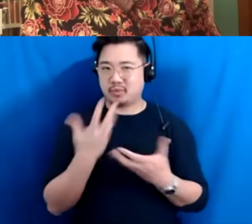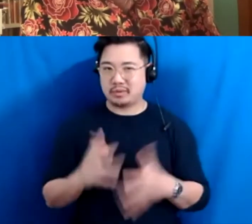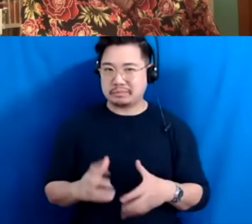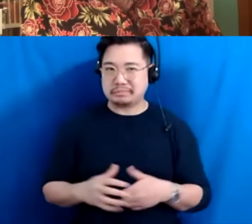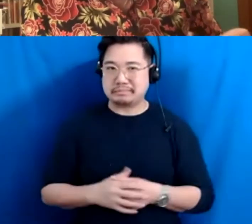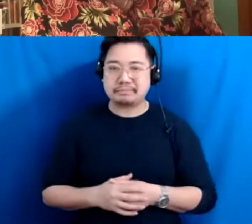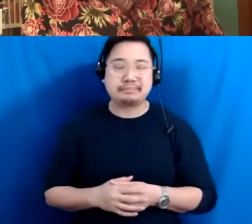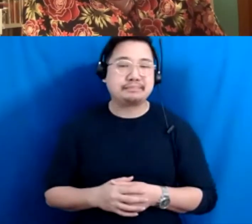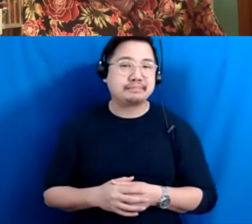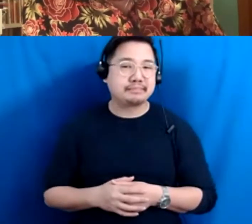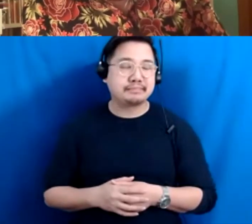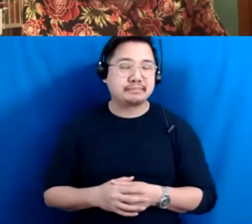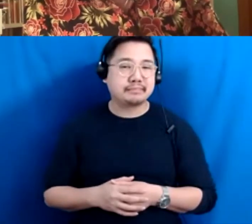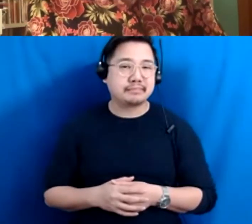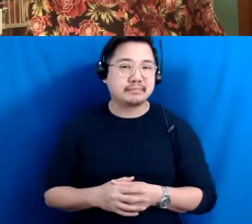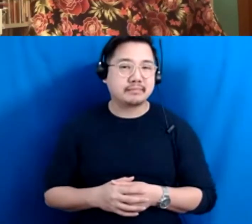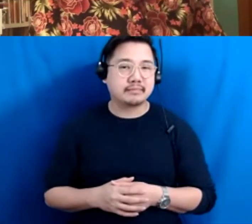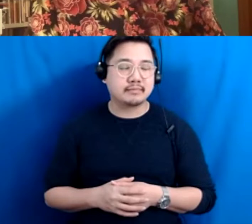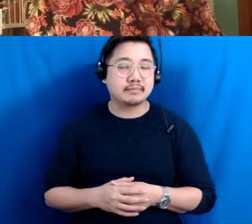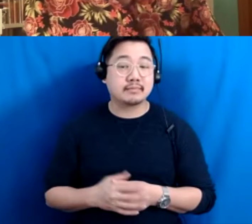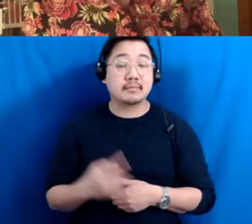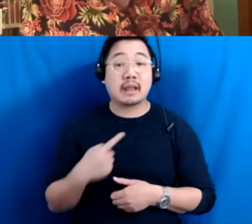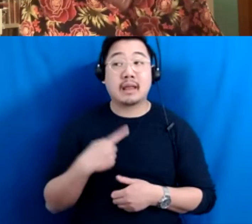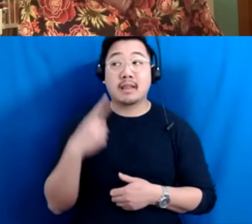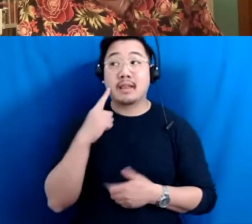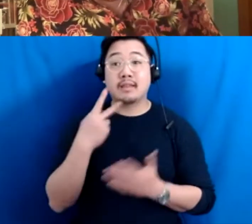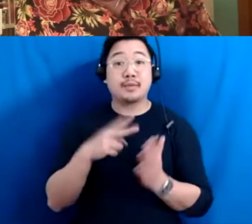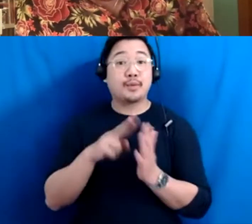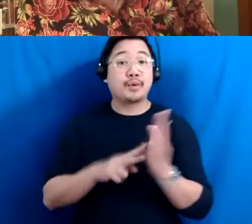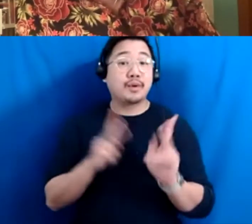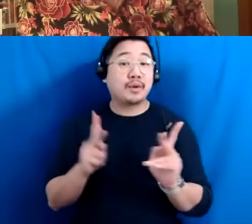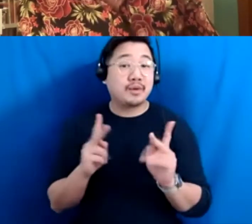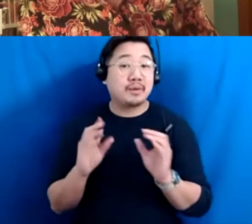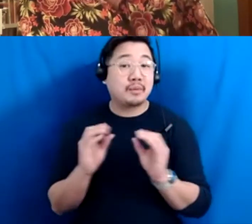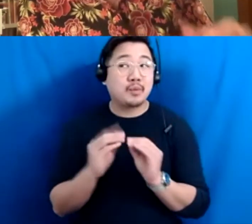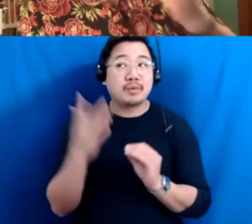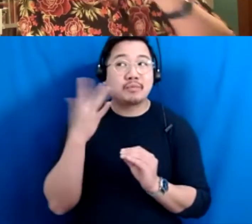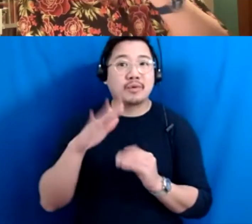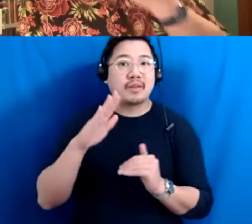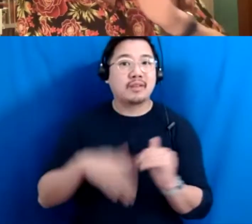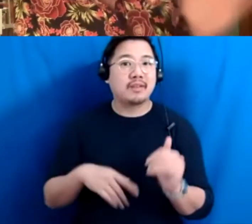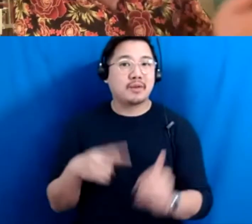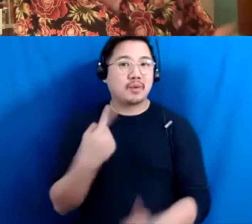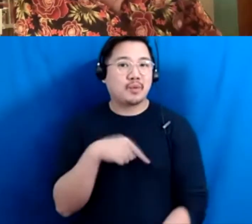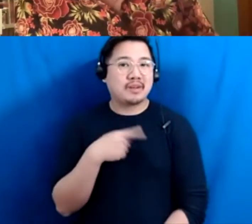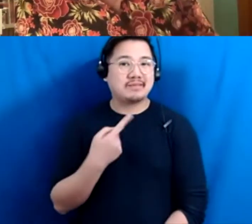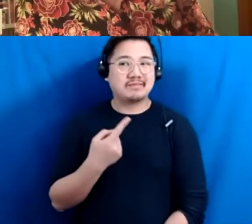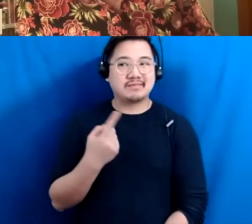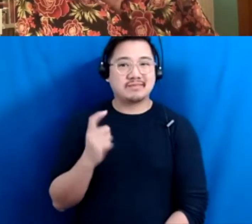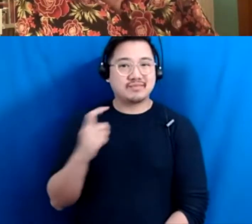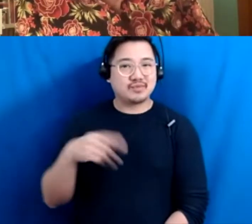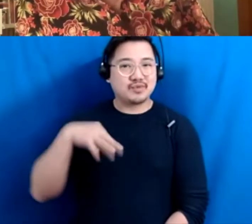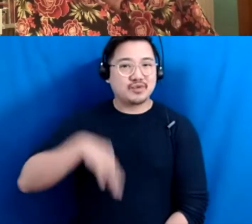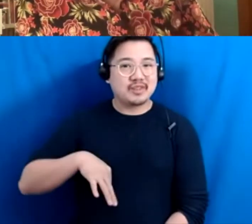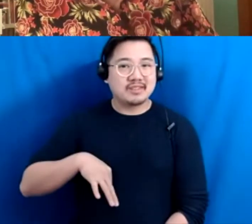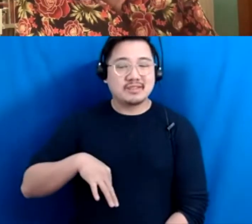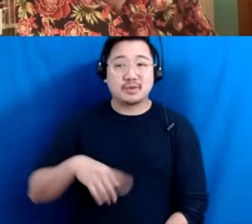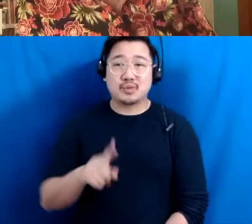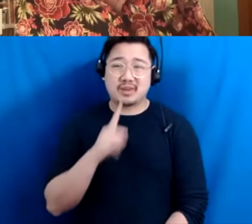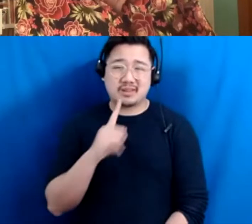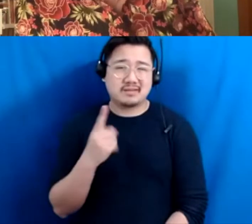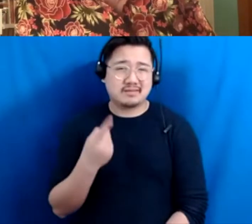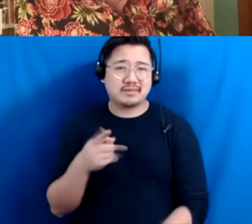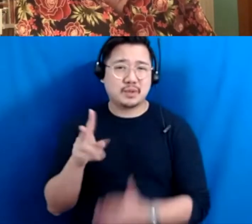I think that readers are smarter than we give them credit for, and more interested in everything than we give them credit for. And a lot